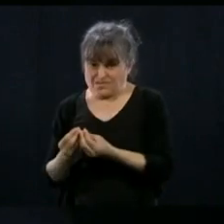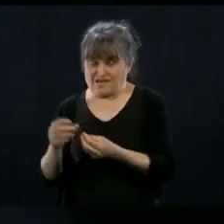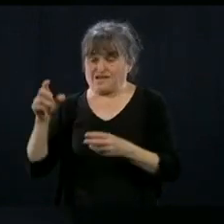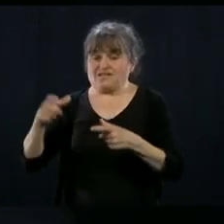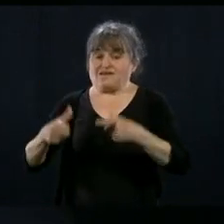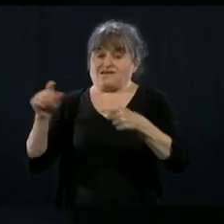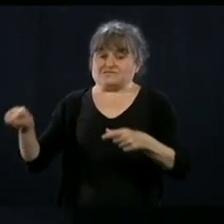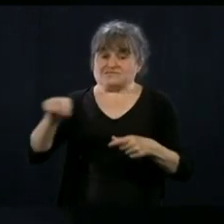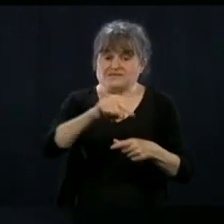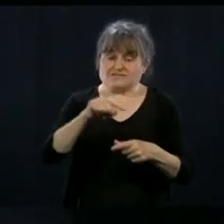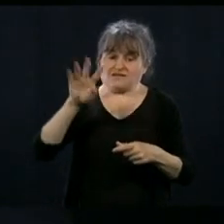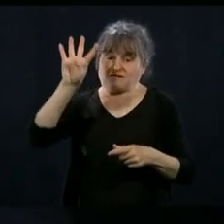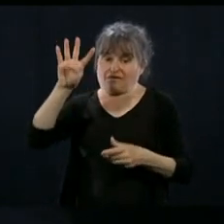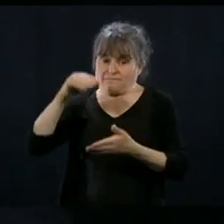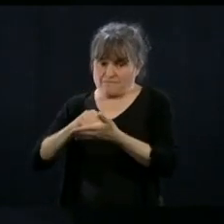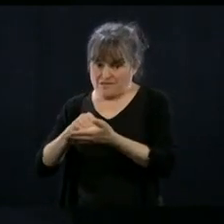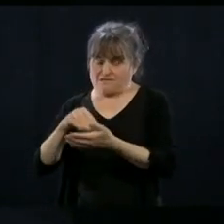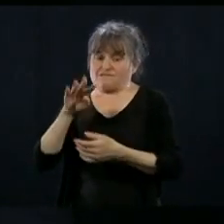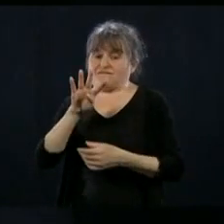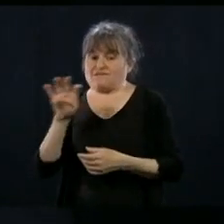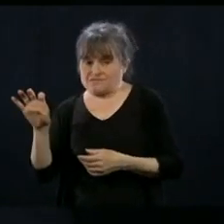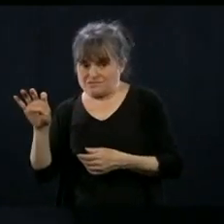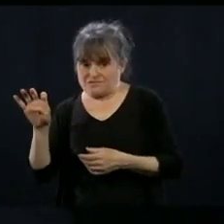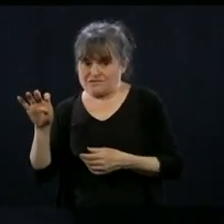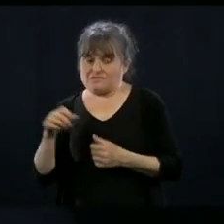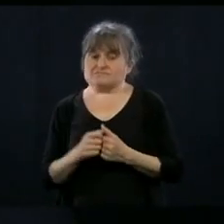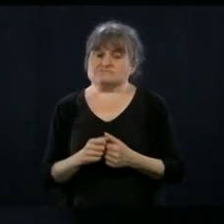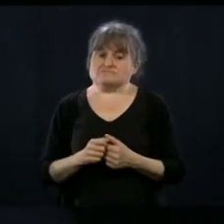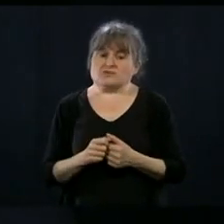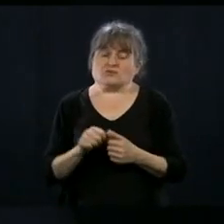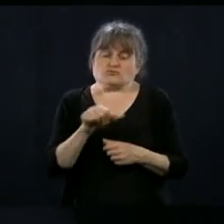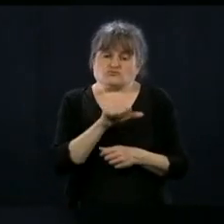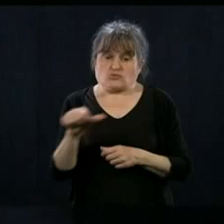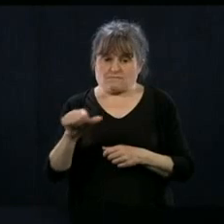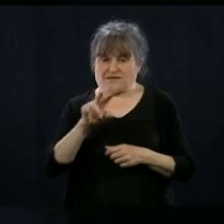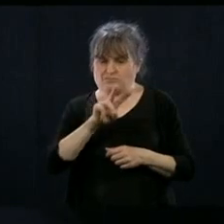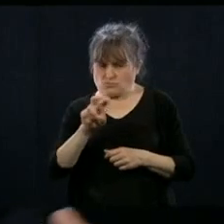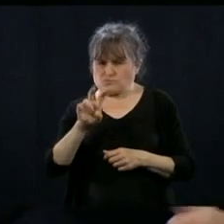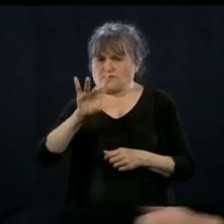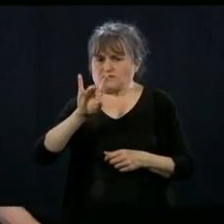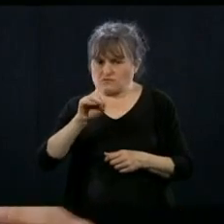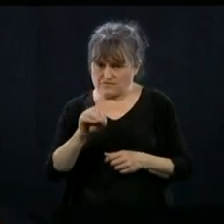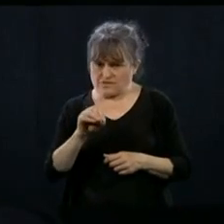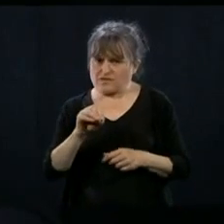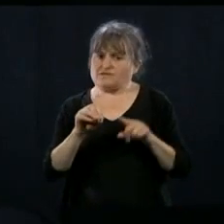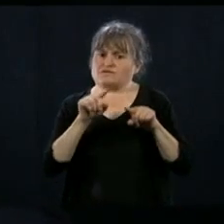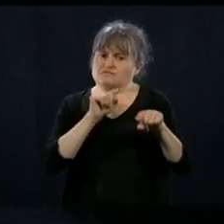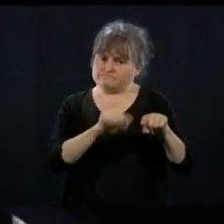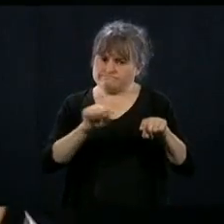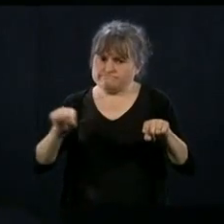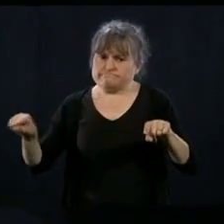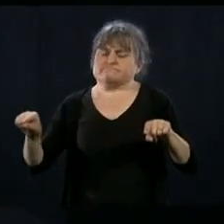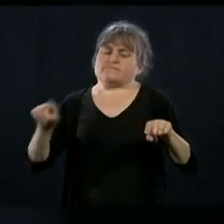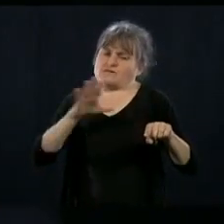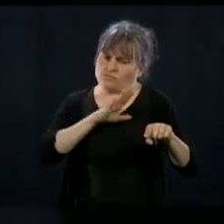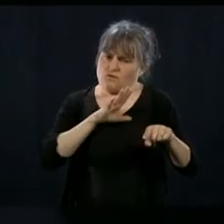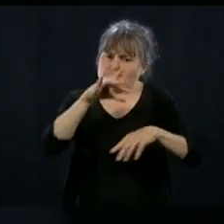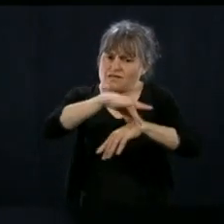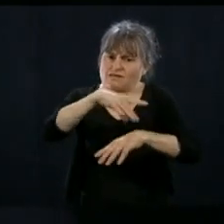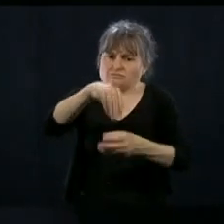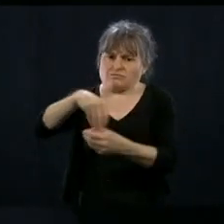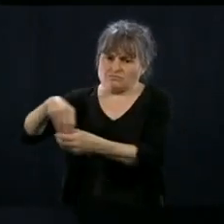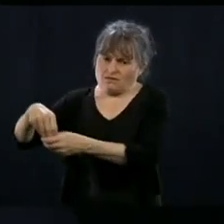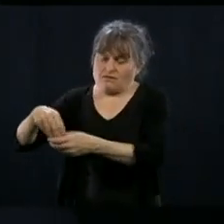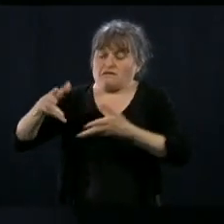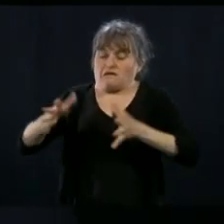over 10% that are infected. The others don't have cases of infection. So, of course, when we're